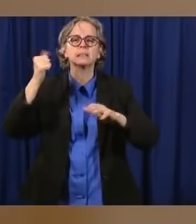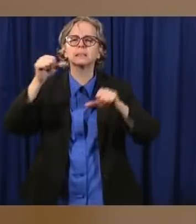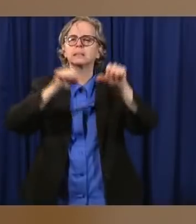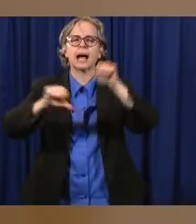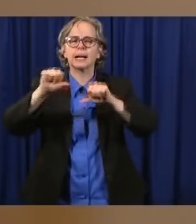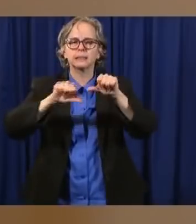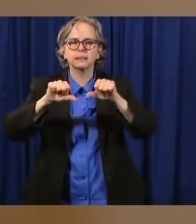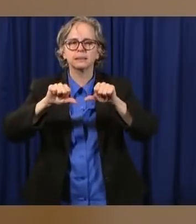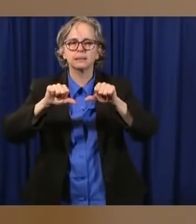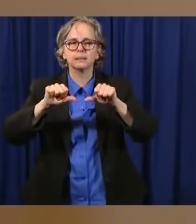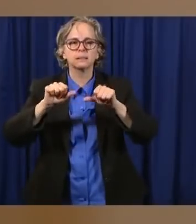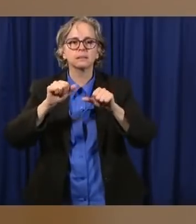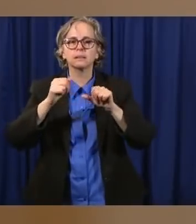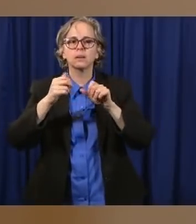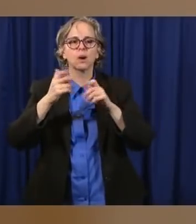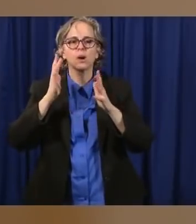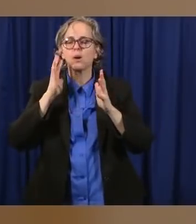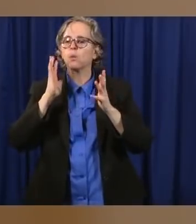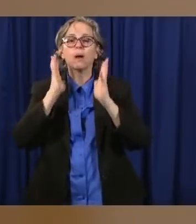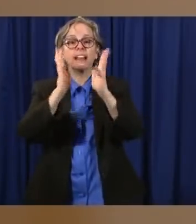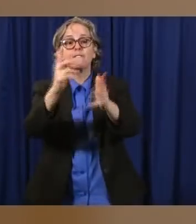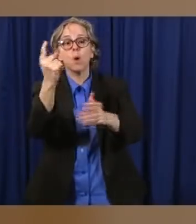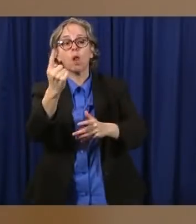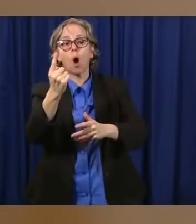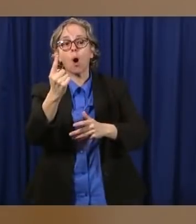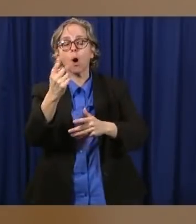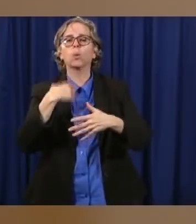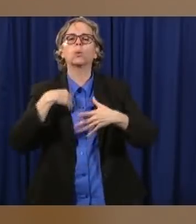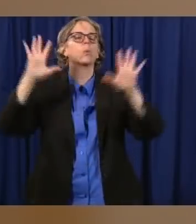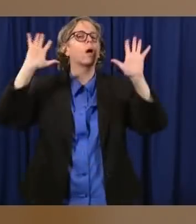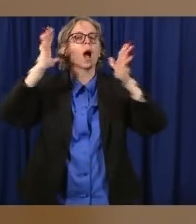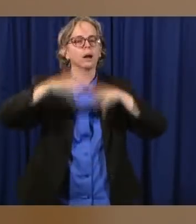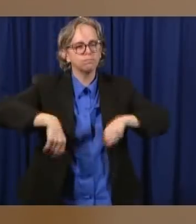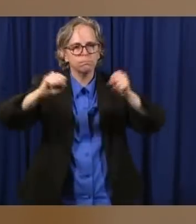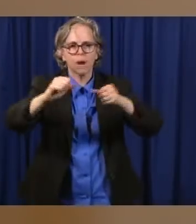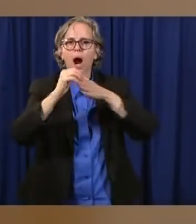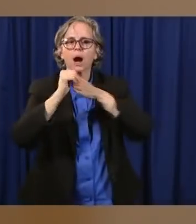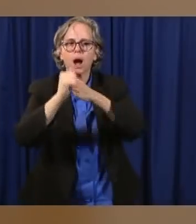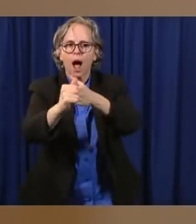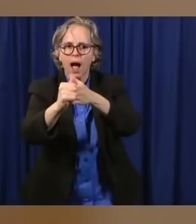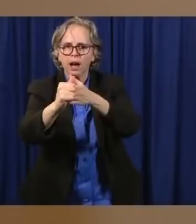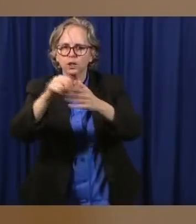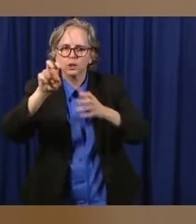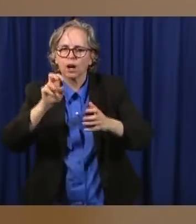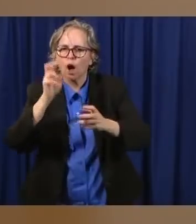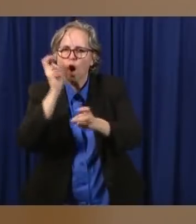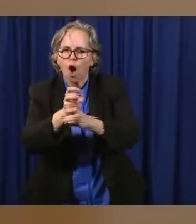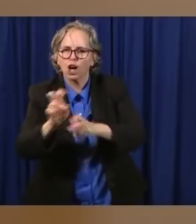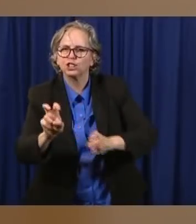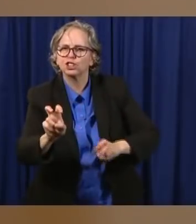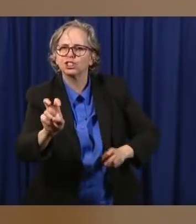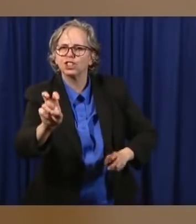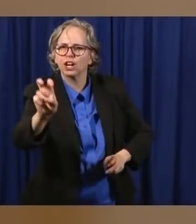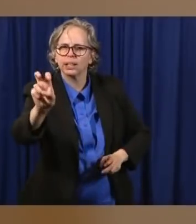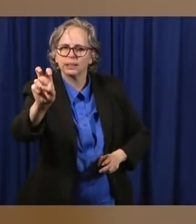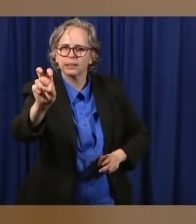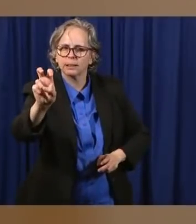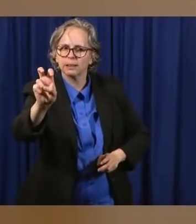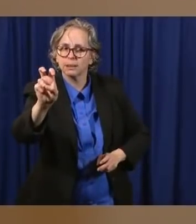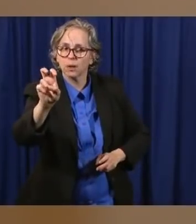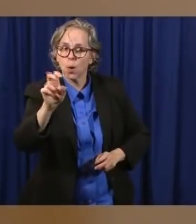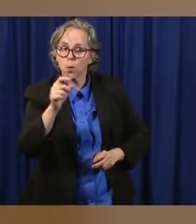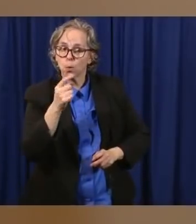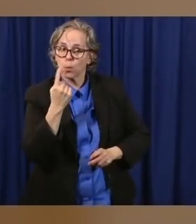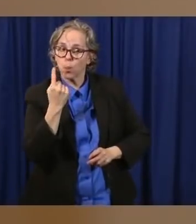as we get you carefully through this arduous journey ahead. And it's a mountain range. We are climbing and are reaching